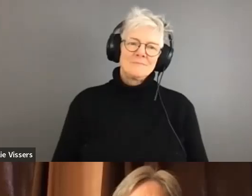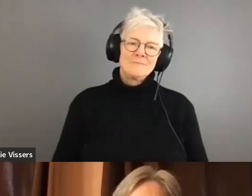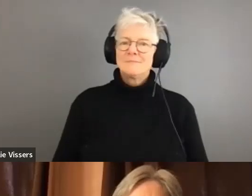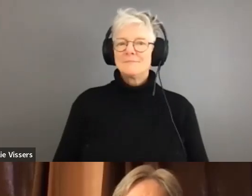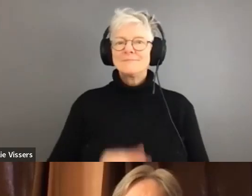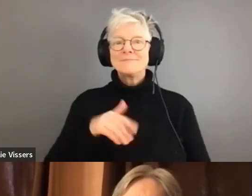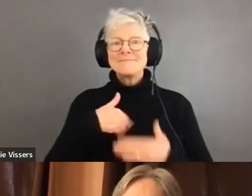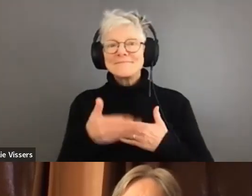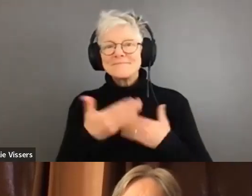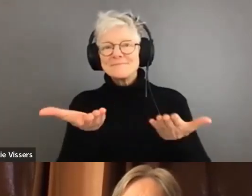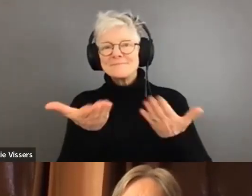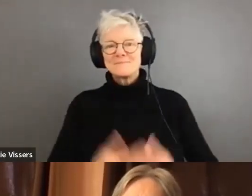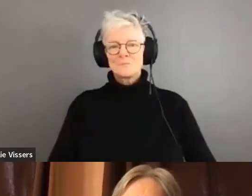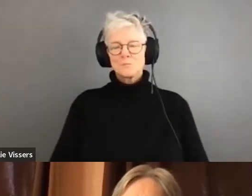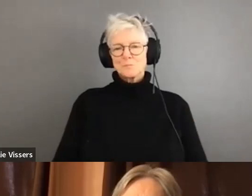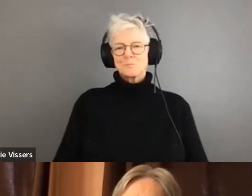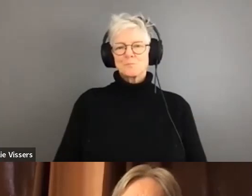Who's next?